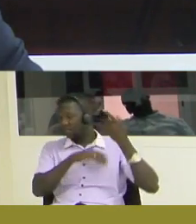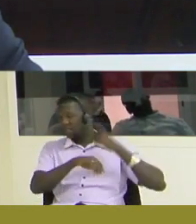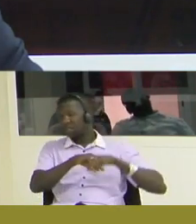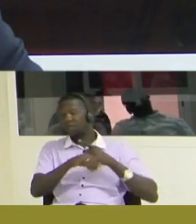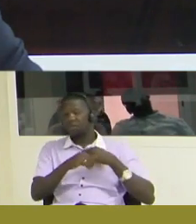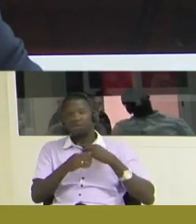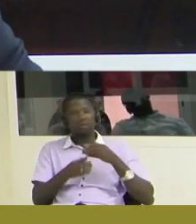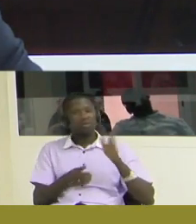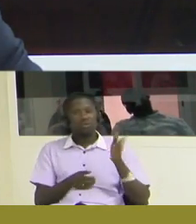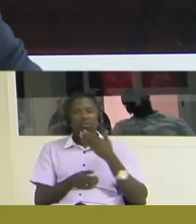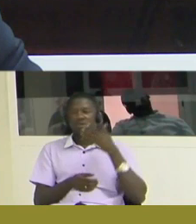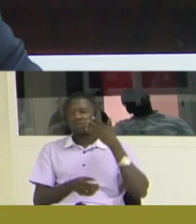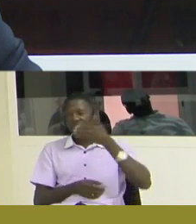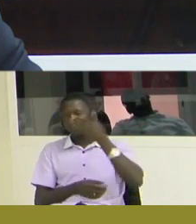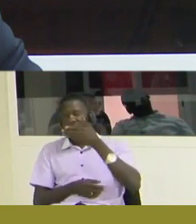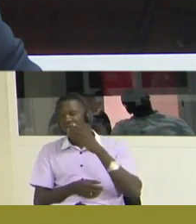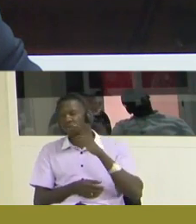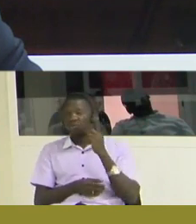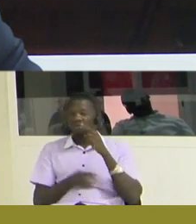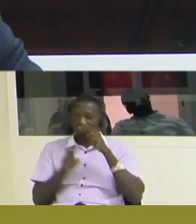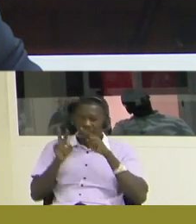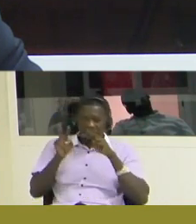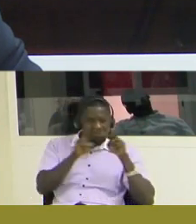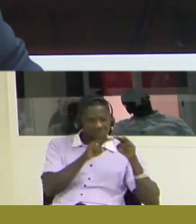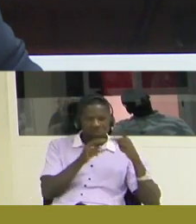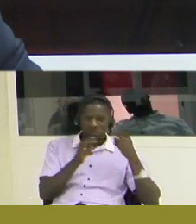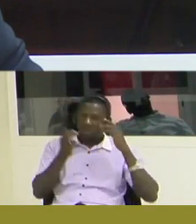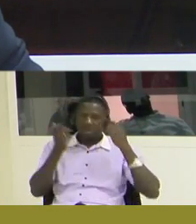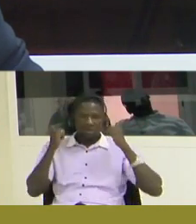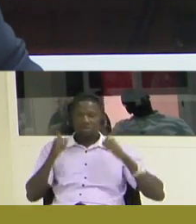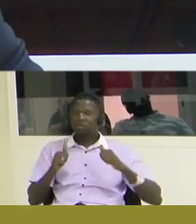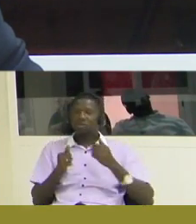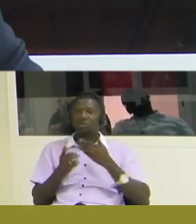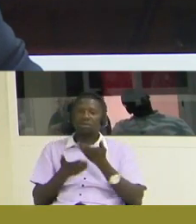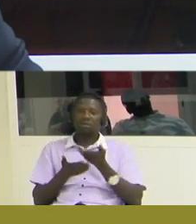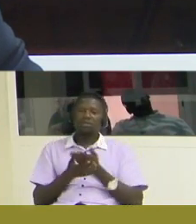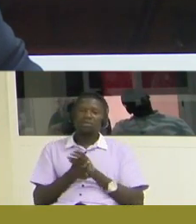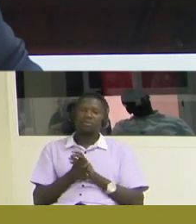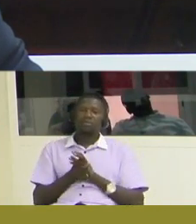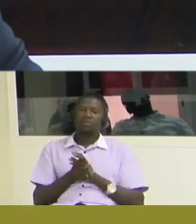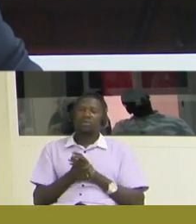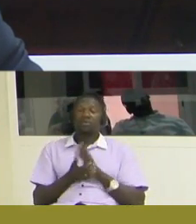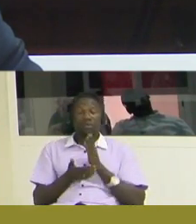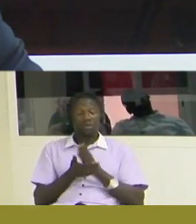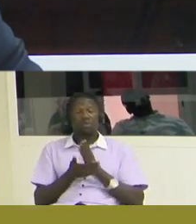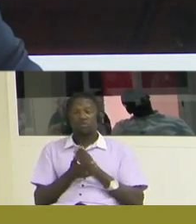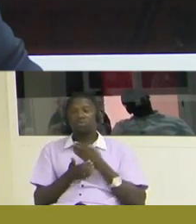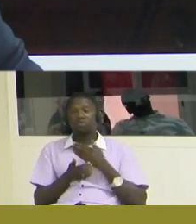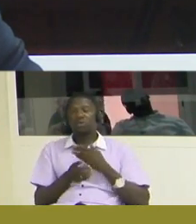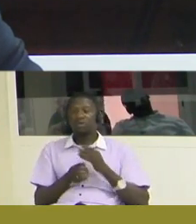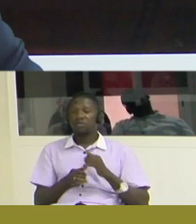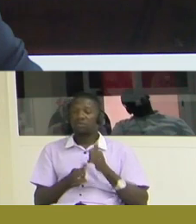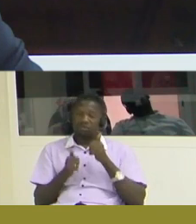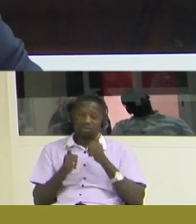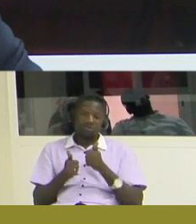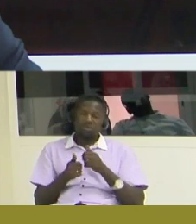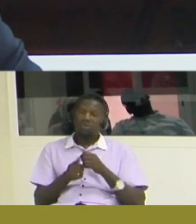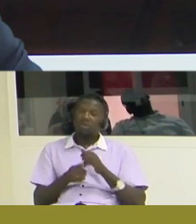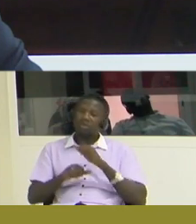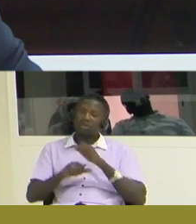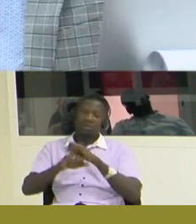them to find out what conditions they were under but they should have been duly and amply taken care of